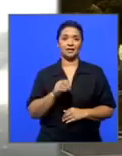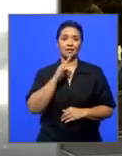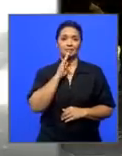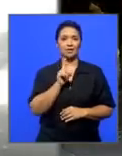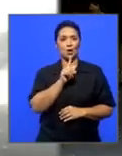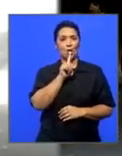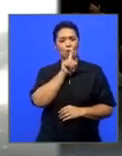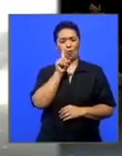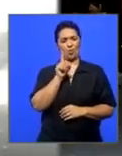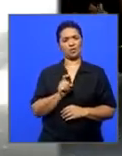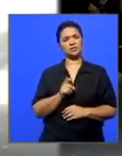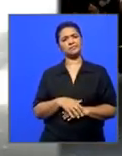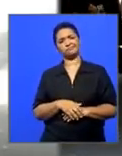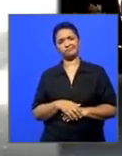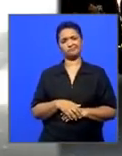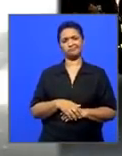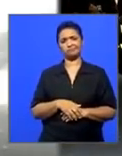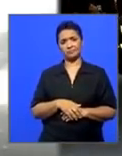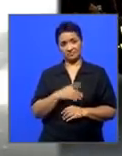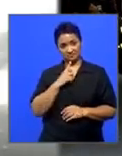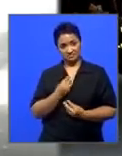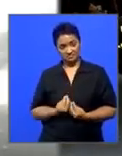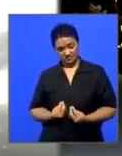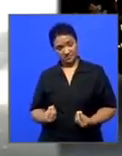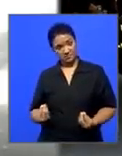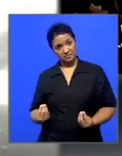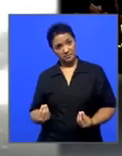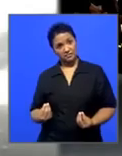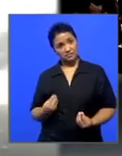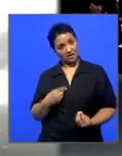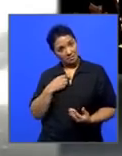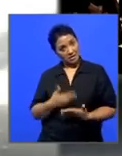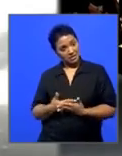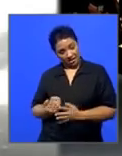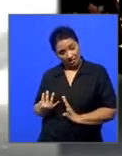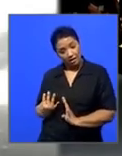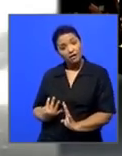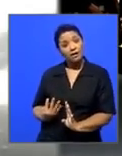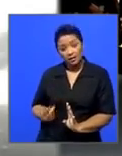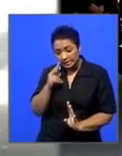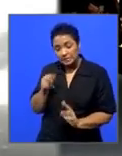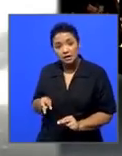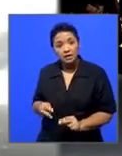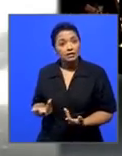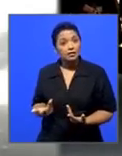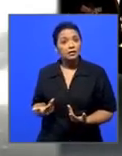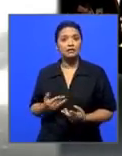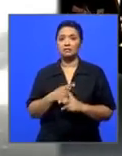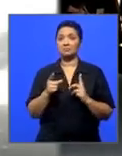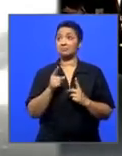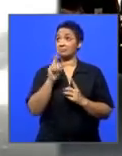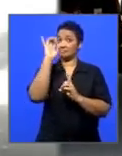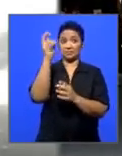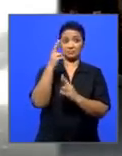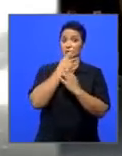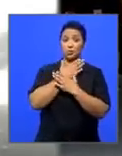prominent question that a lot of people have been asking. If we do have children, are we able to bring them with? There's been no word from anybody that